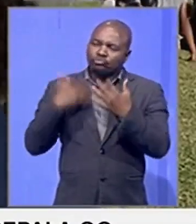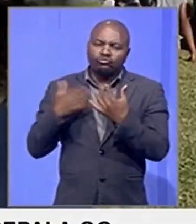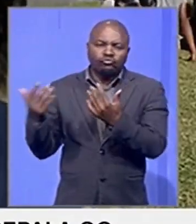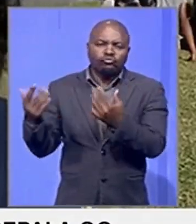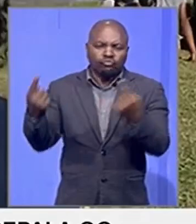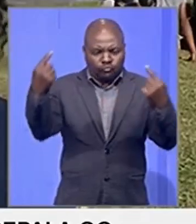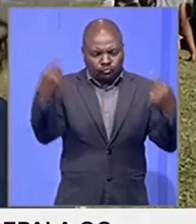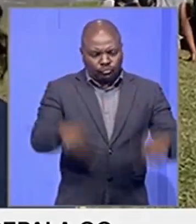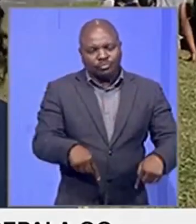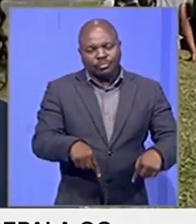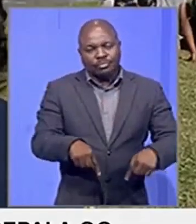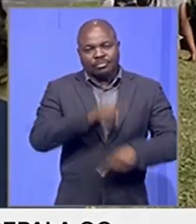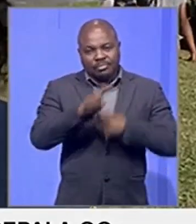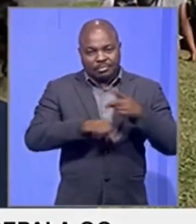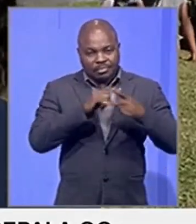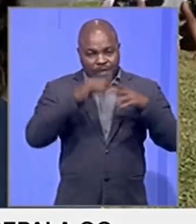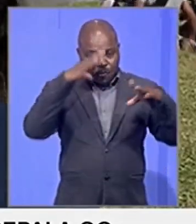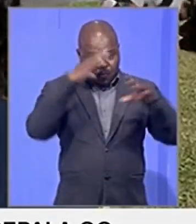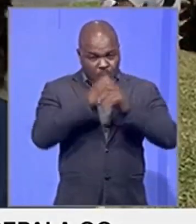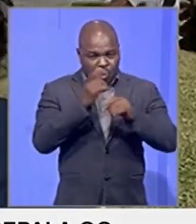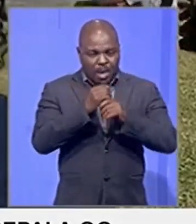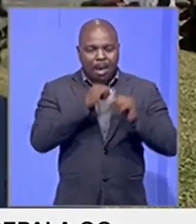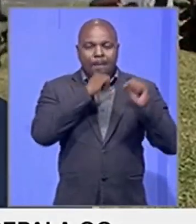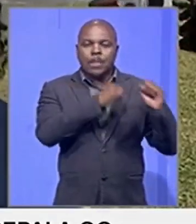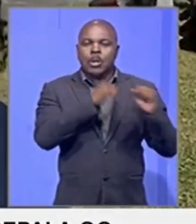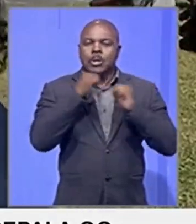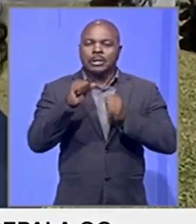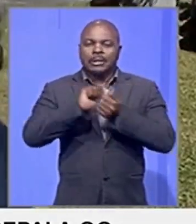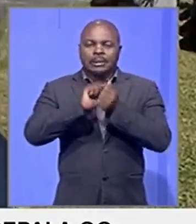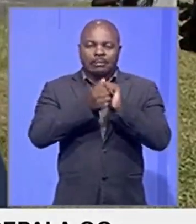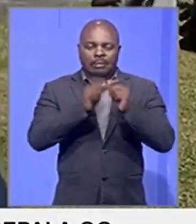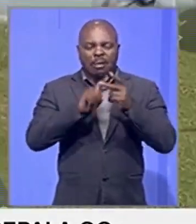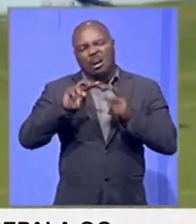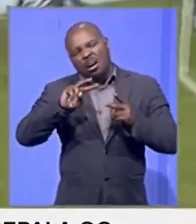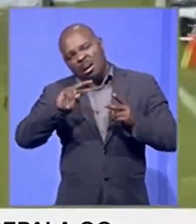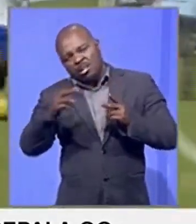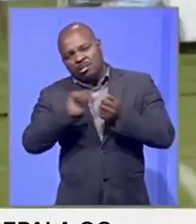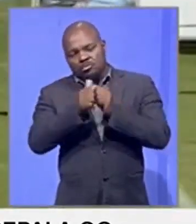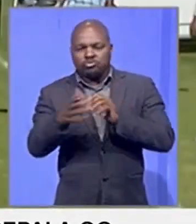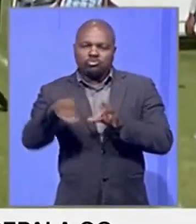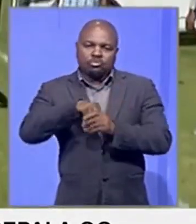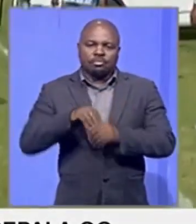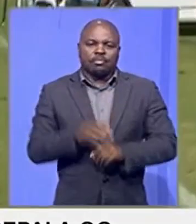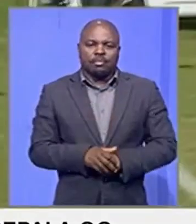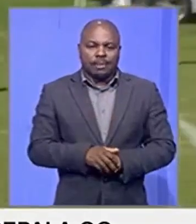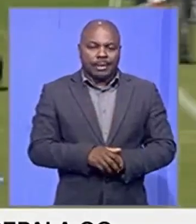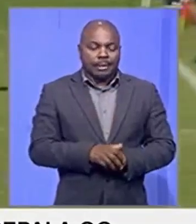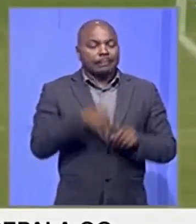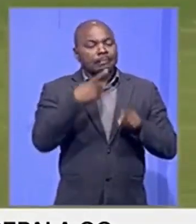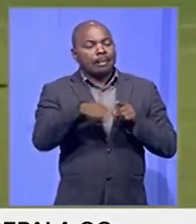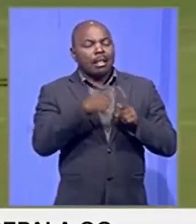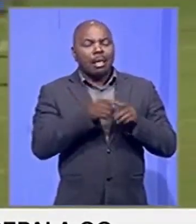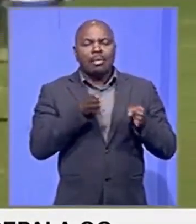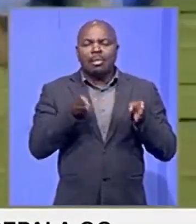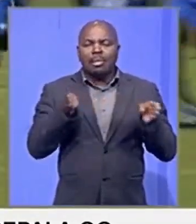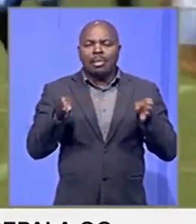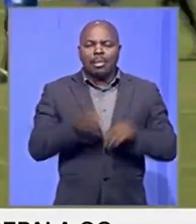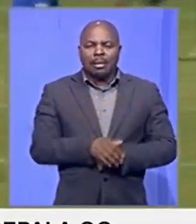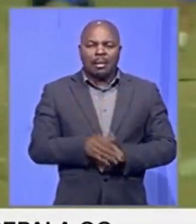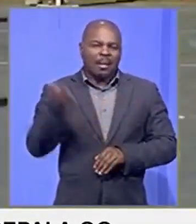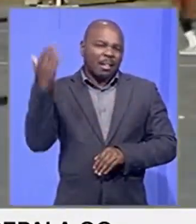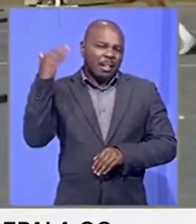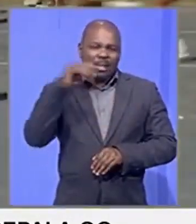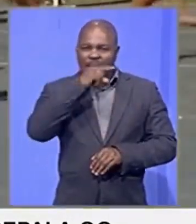the city, focusing on boxing, but also other sporting codes. Metshameko eno e ne e itswe pele